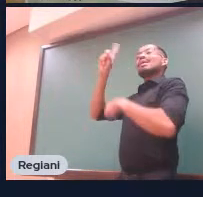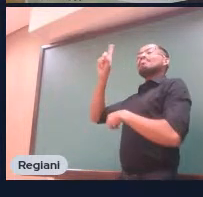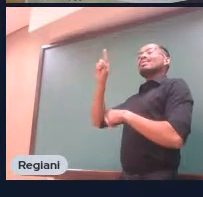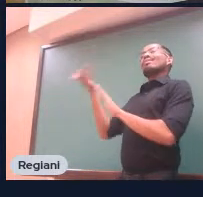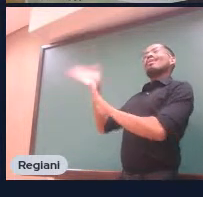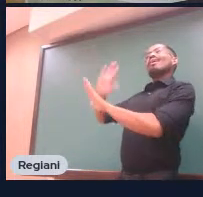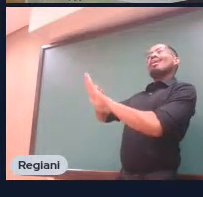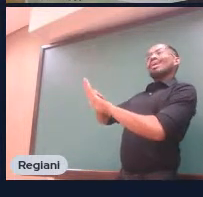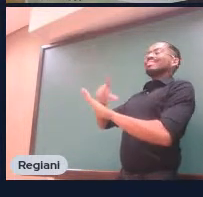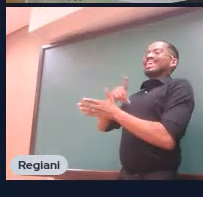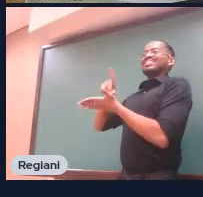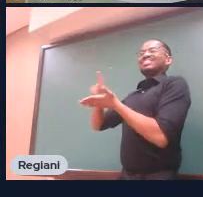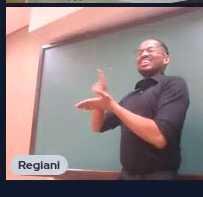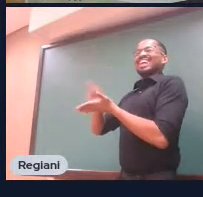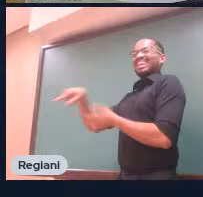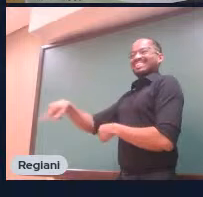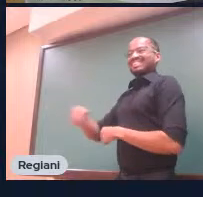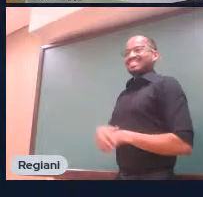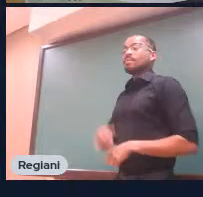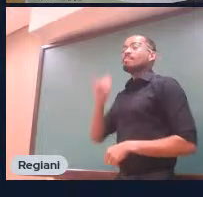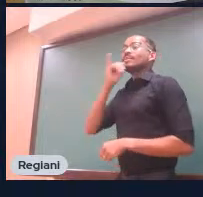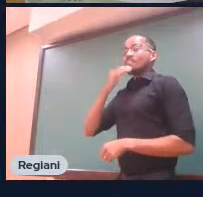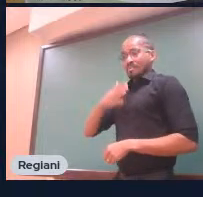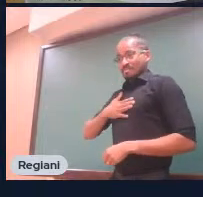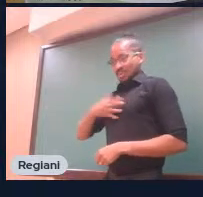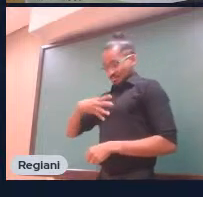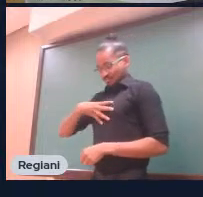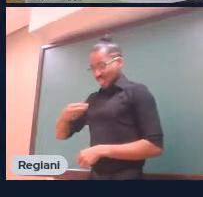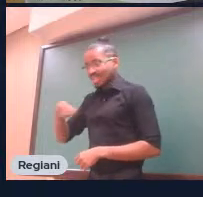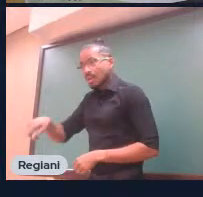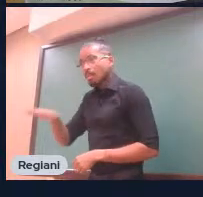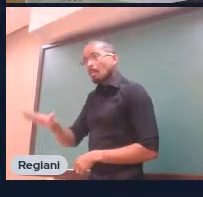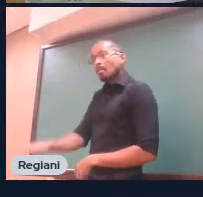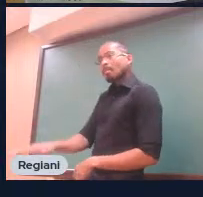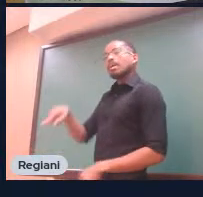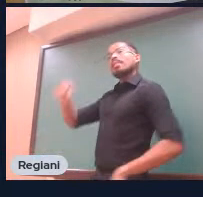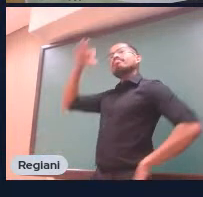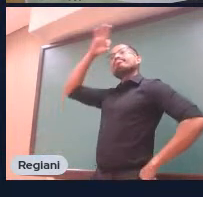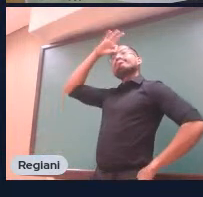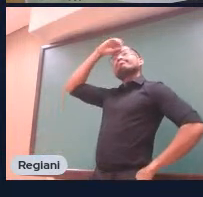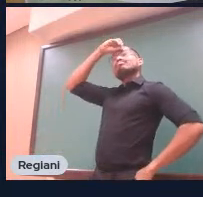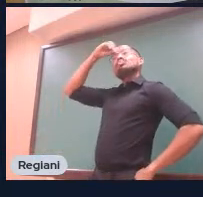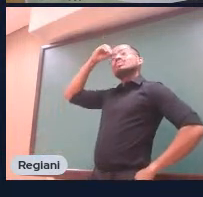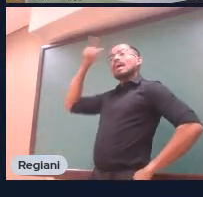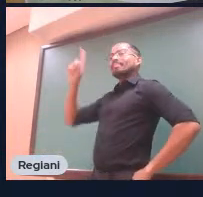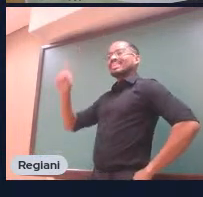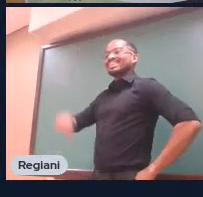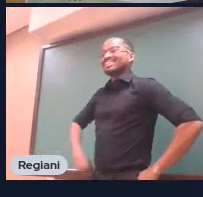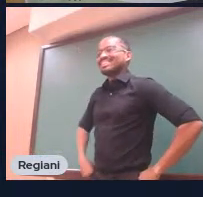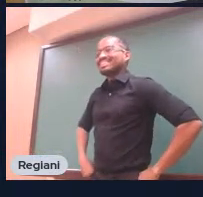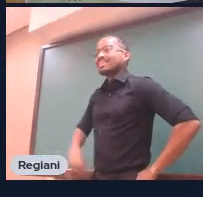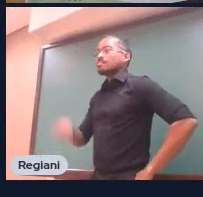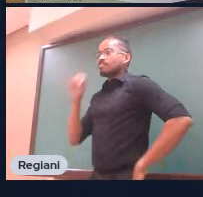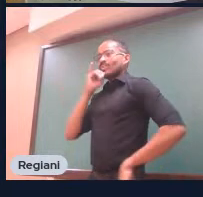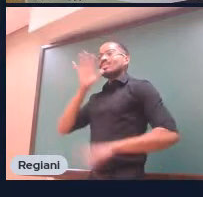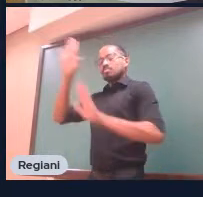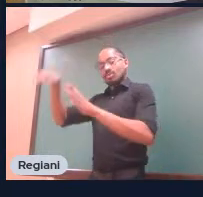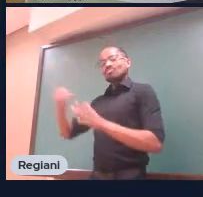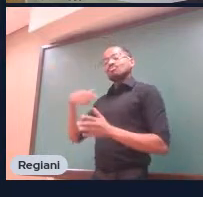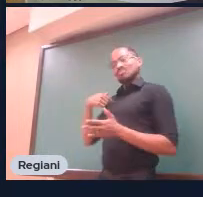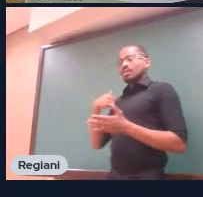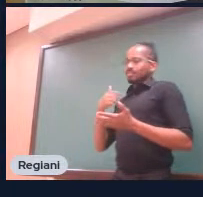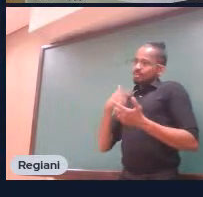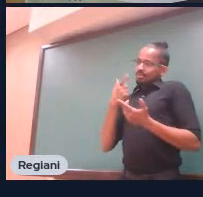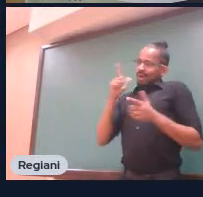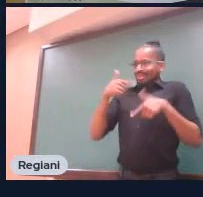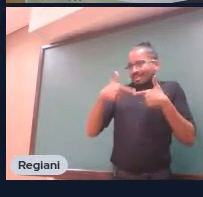they are doing. My little boy, Pico Francois, doesn't know until I told him, I have to, as the father lexicographer, I